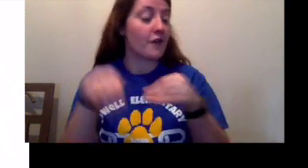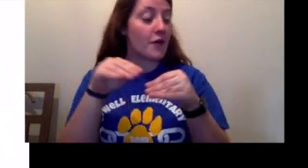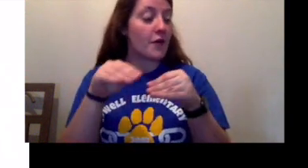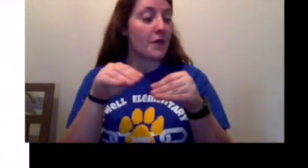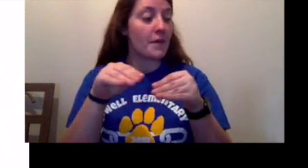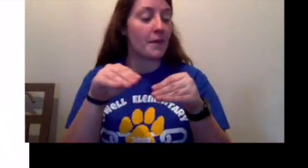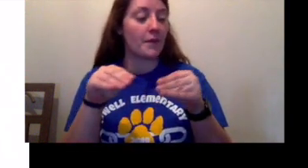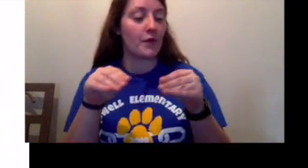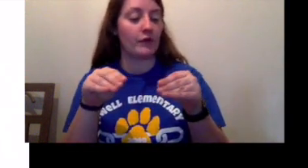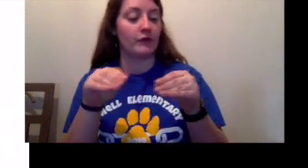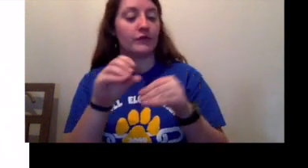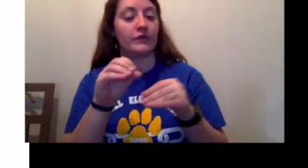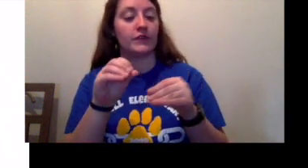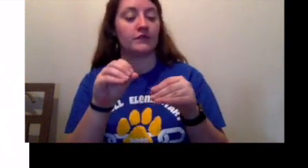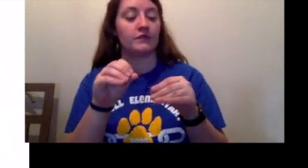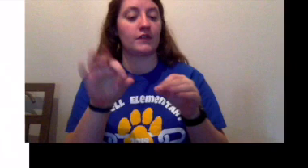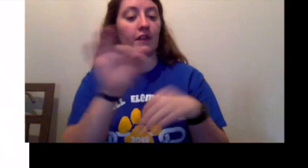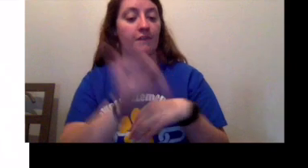bit to make room.